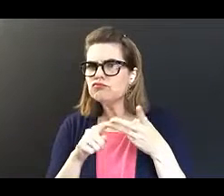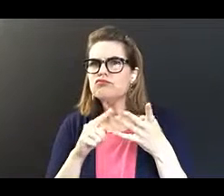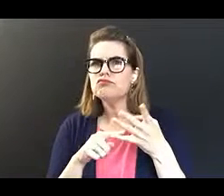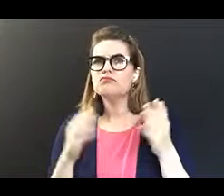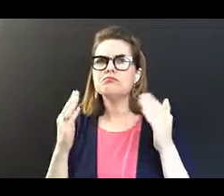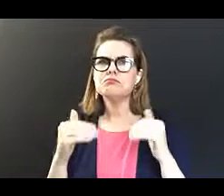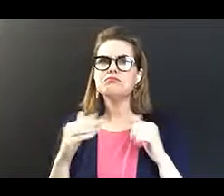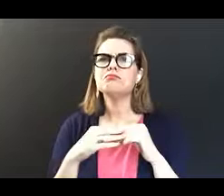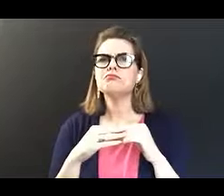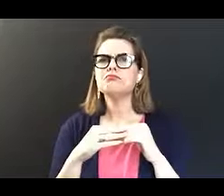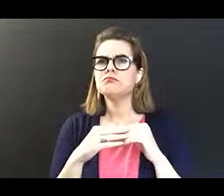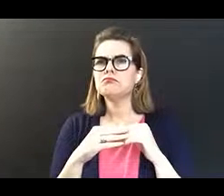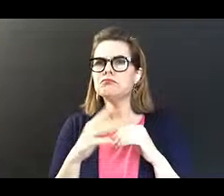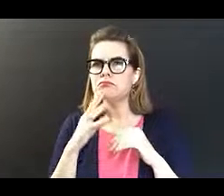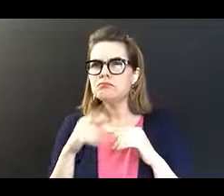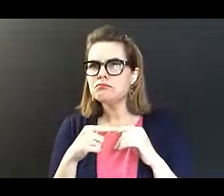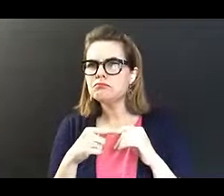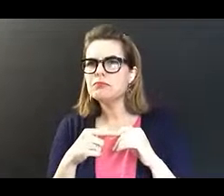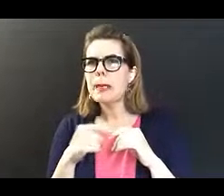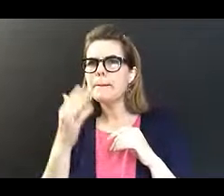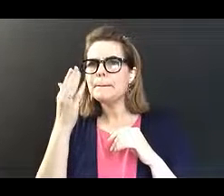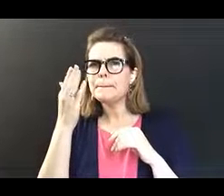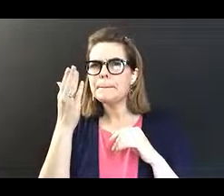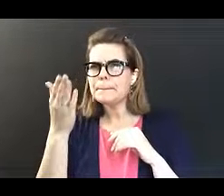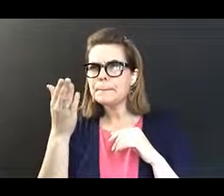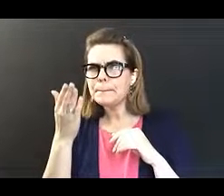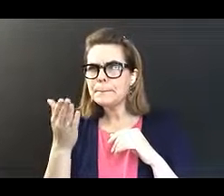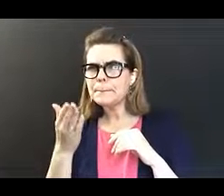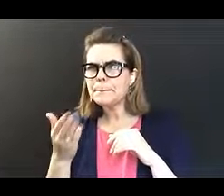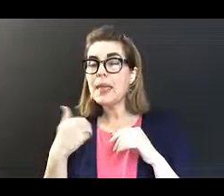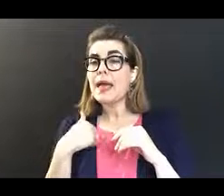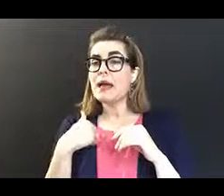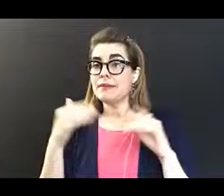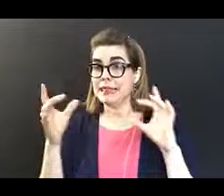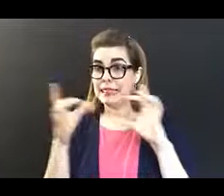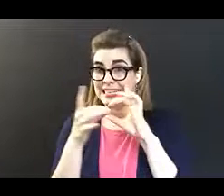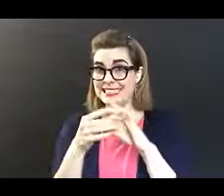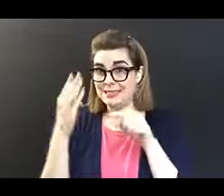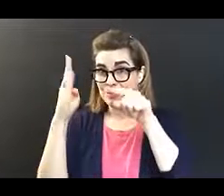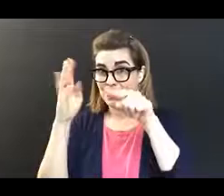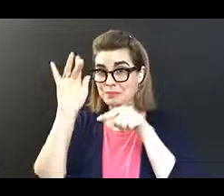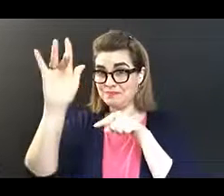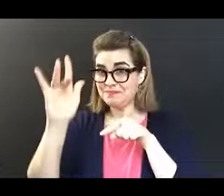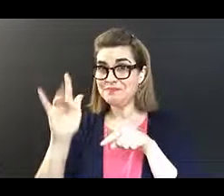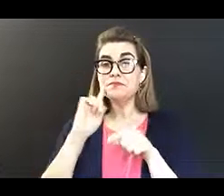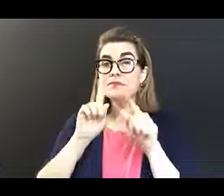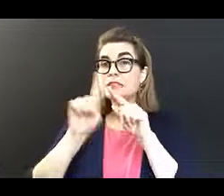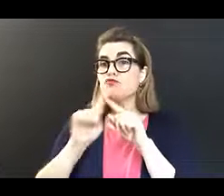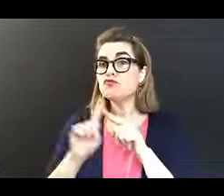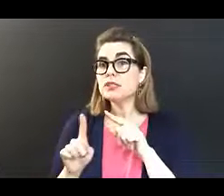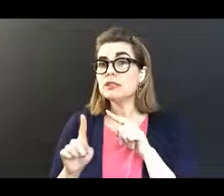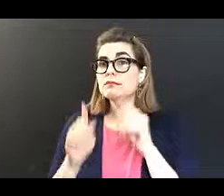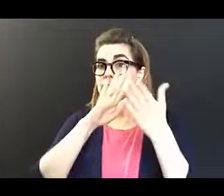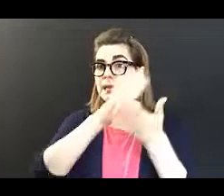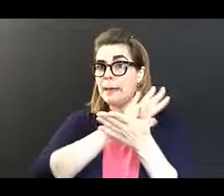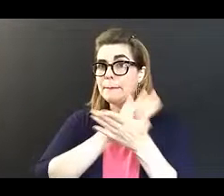discuss FERPA. And then we also have links, hyperlinked links into the presentation for different resources at each